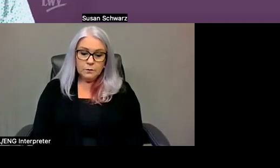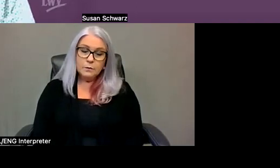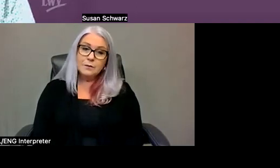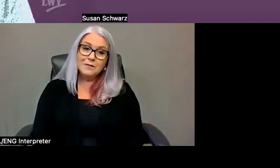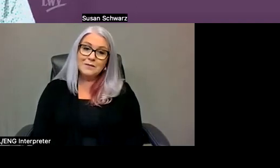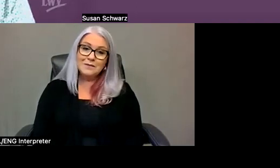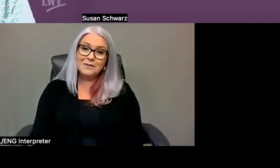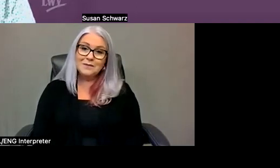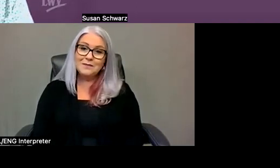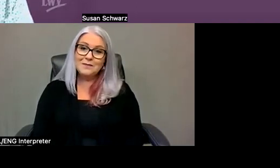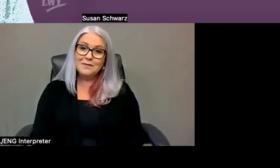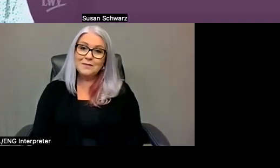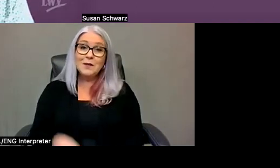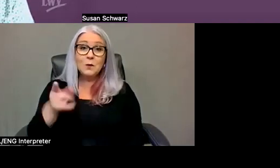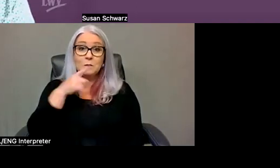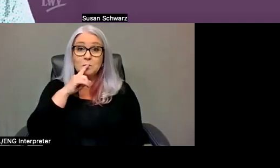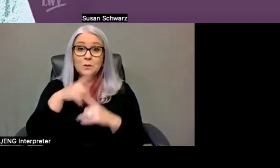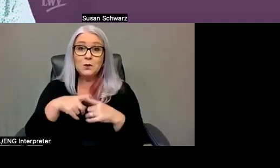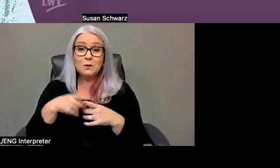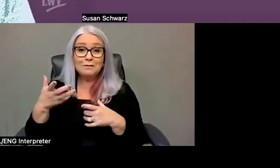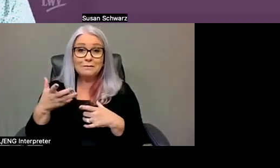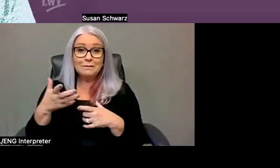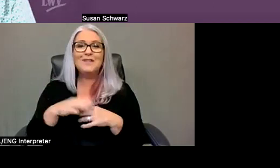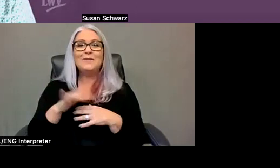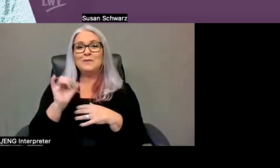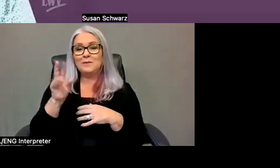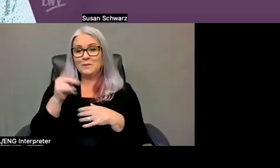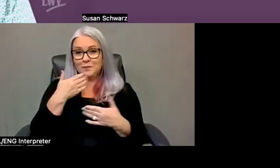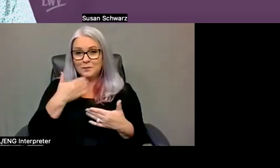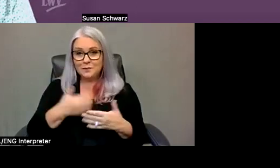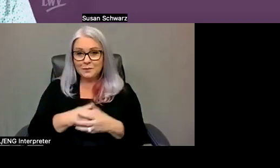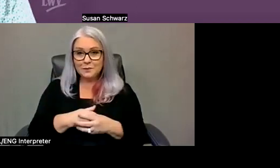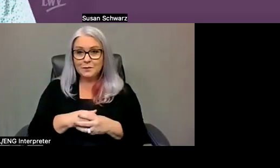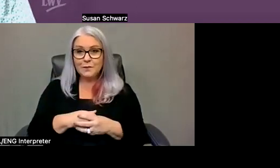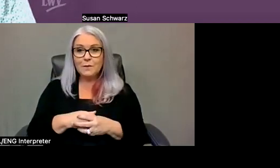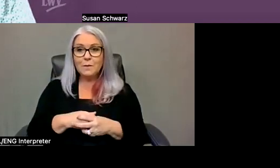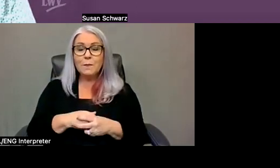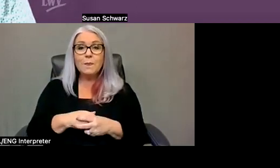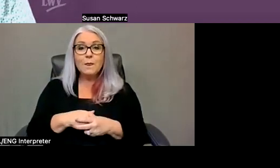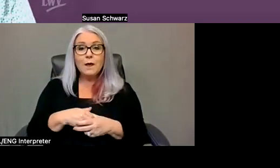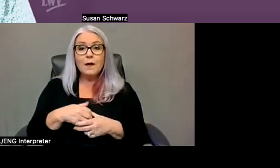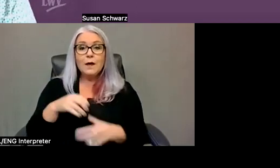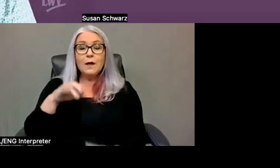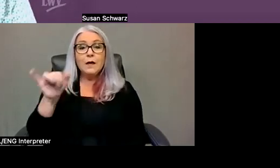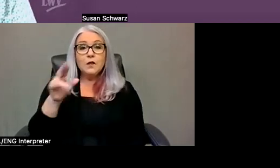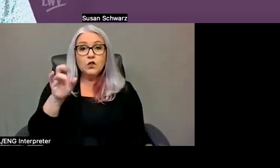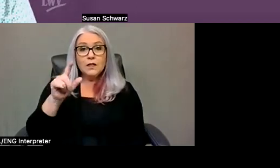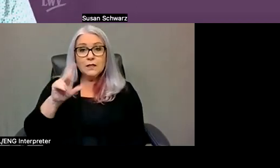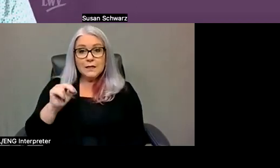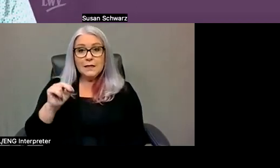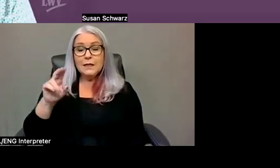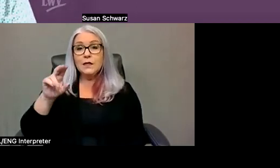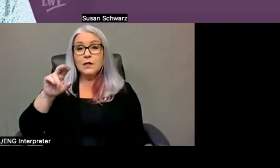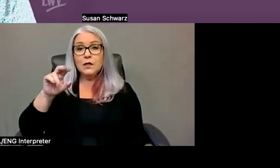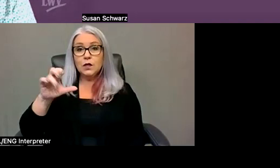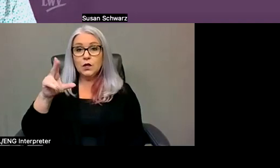You are muted. Susan, you're muted. Oh, thank you. So Justin Kurian is running on the Dobbs Ferry Rivertown party line,